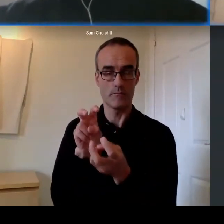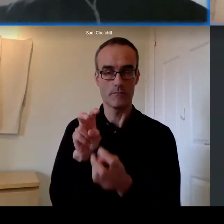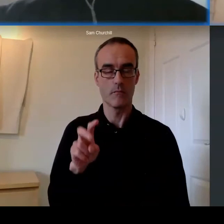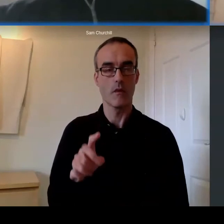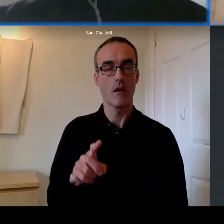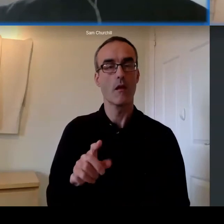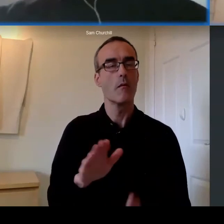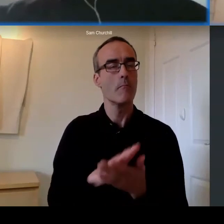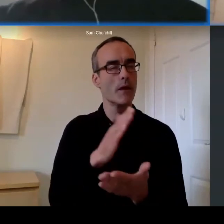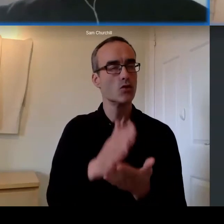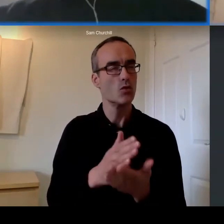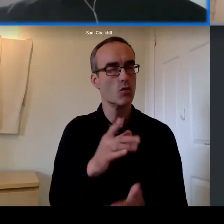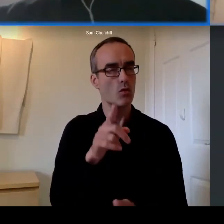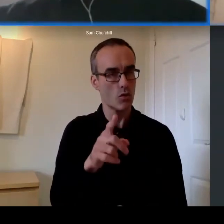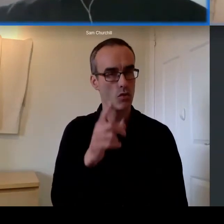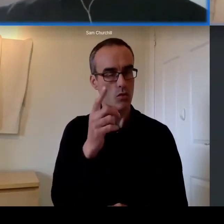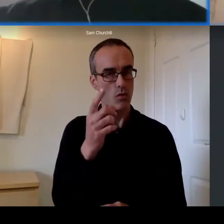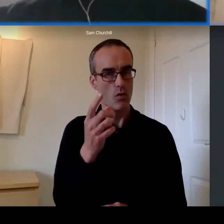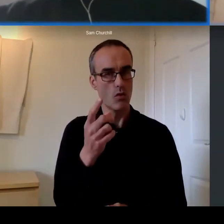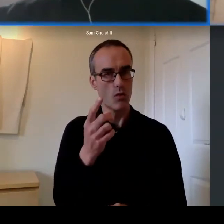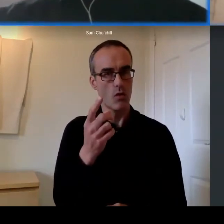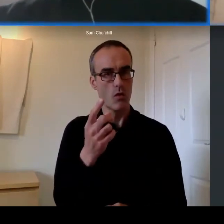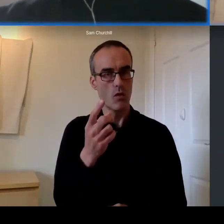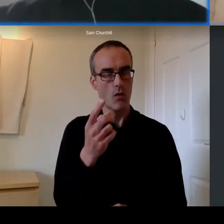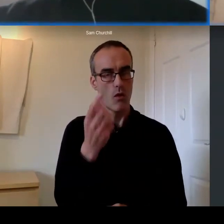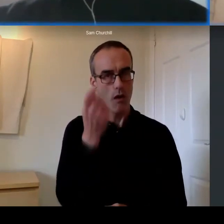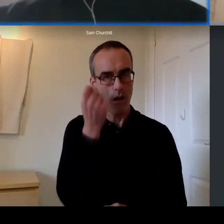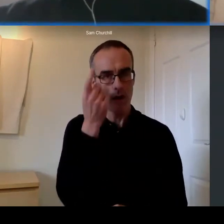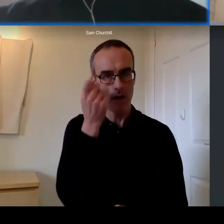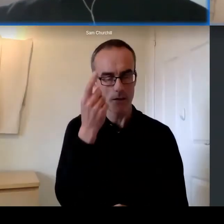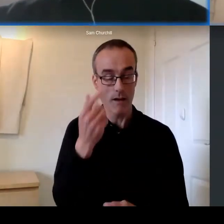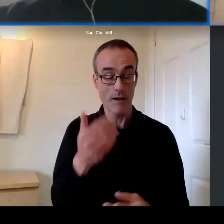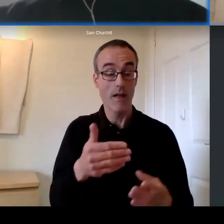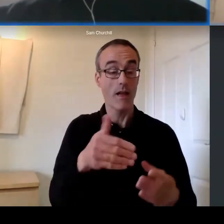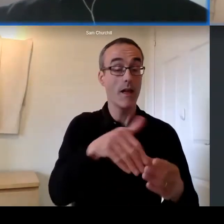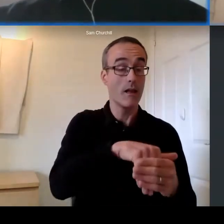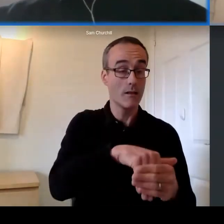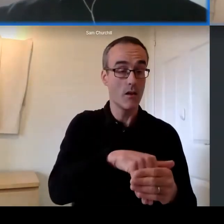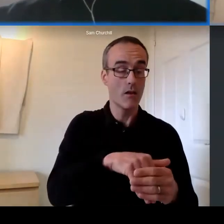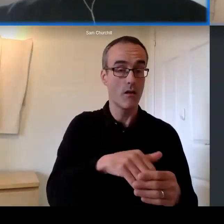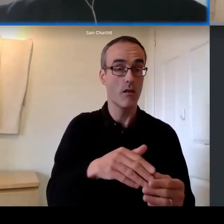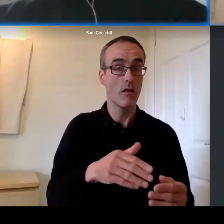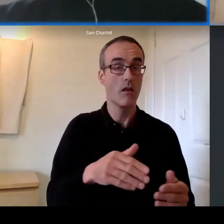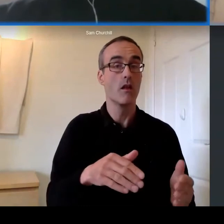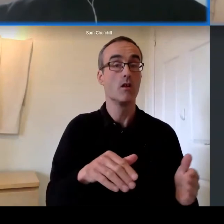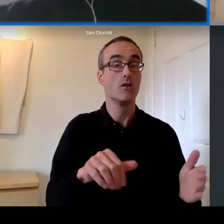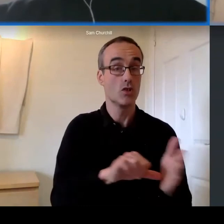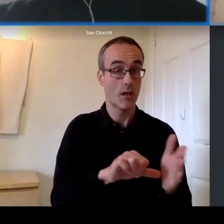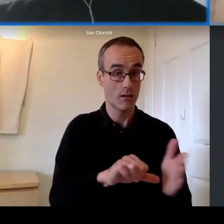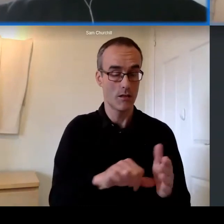in terms of internal organizational issues, but also your programs that are external facing as well.